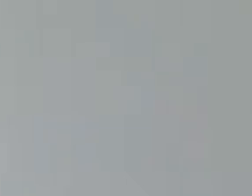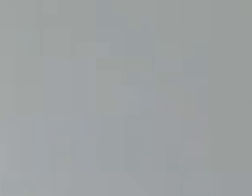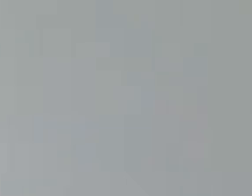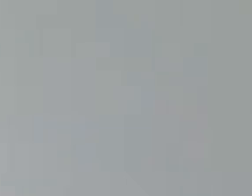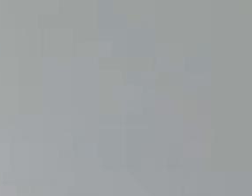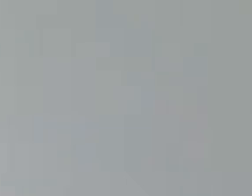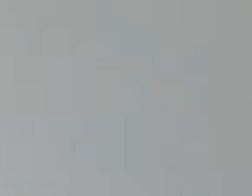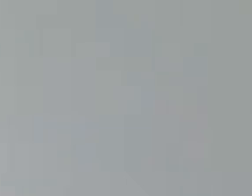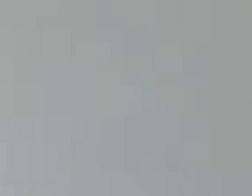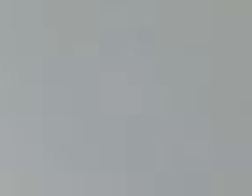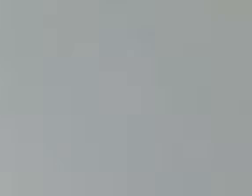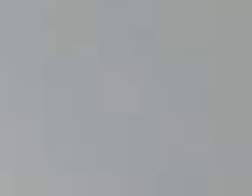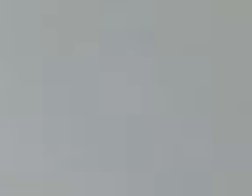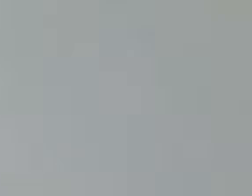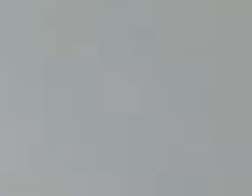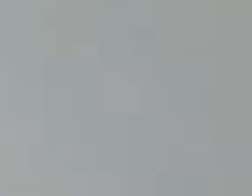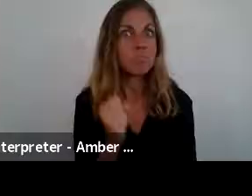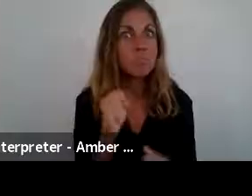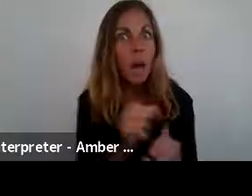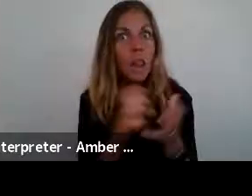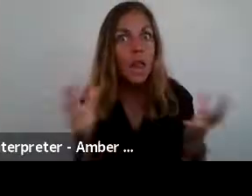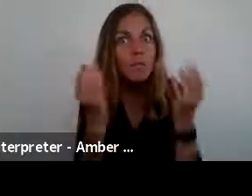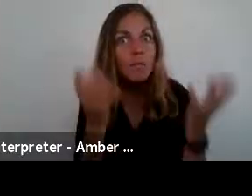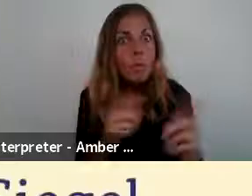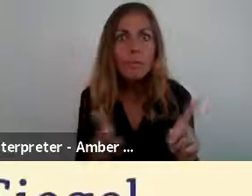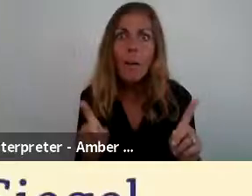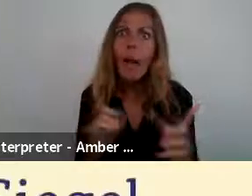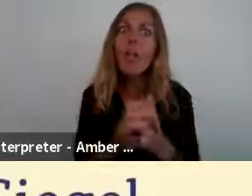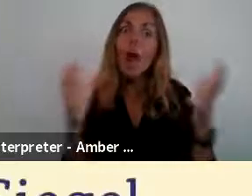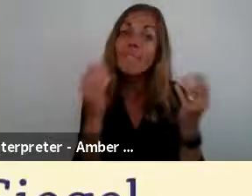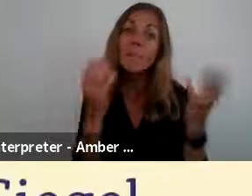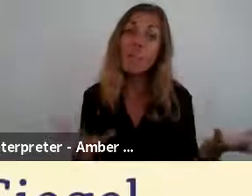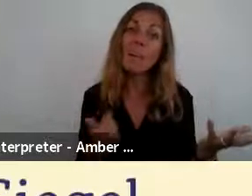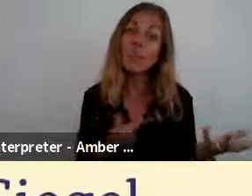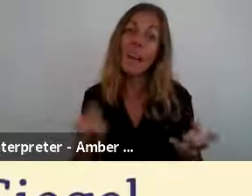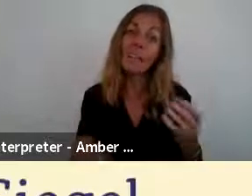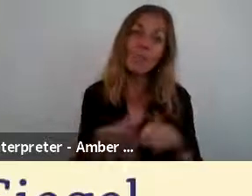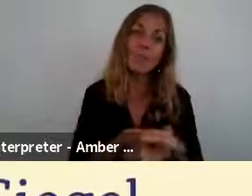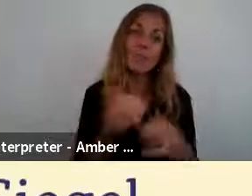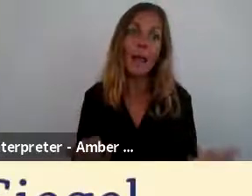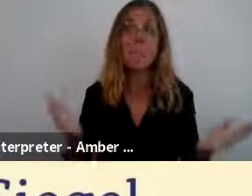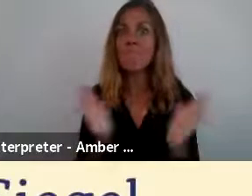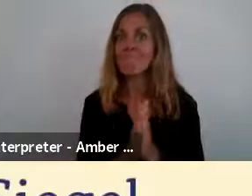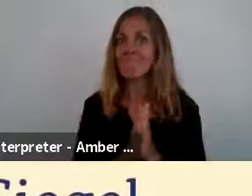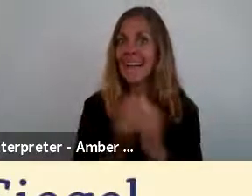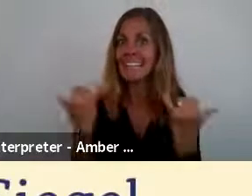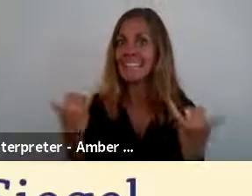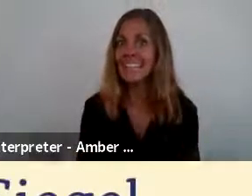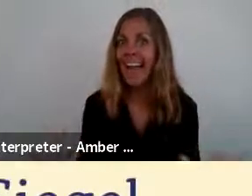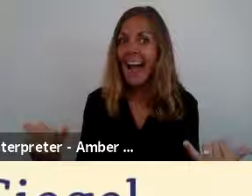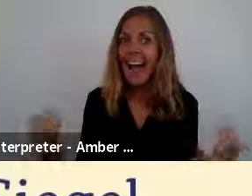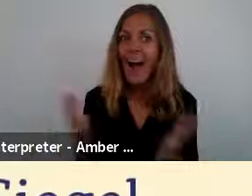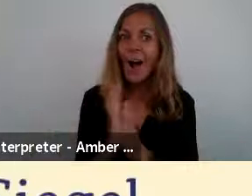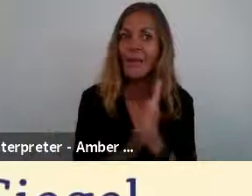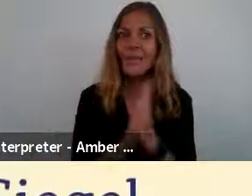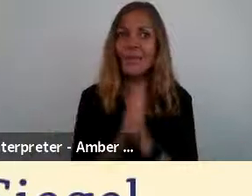Christina. That was wonderful, and it was a lot of information. You're right, but there's a lot of information to cover here. So now we're going to get our wrap up, and we're going